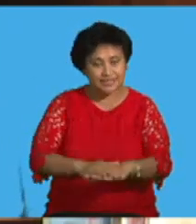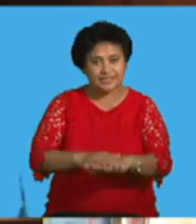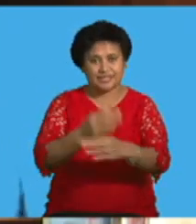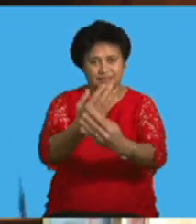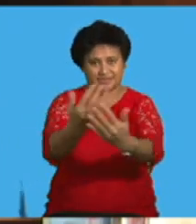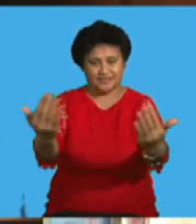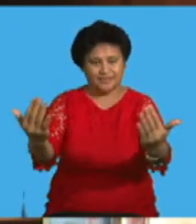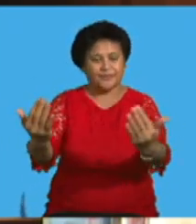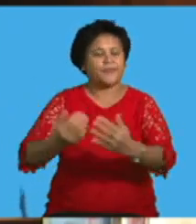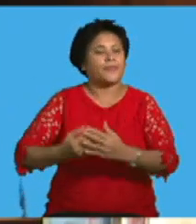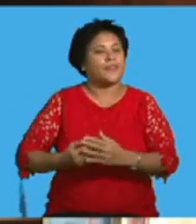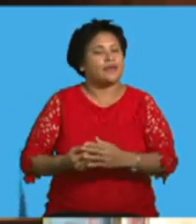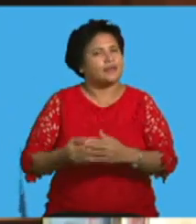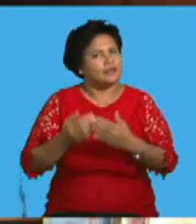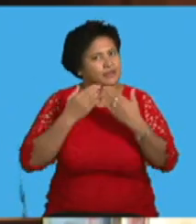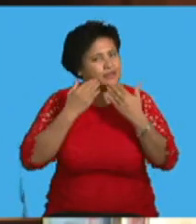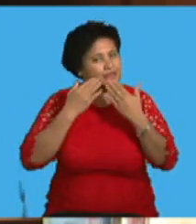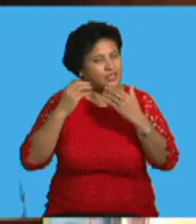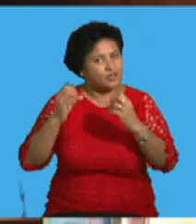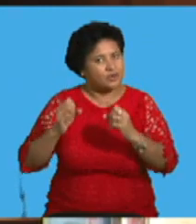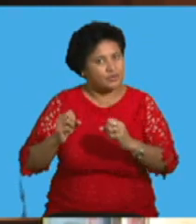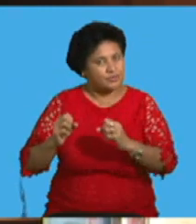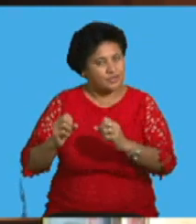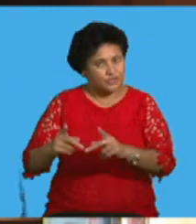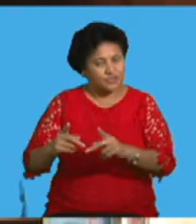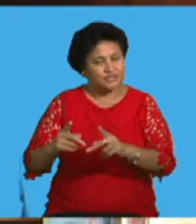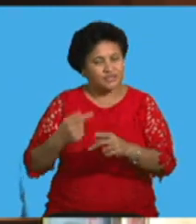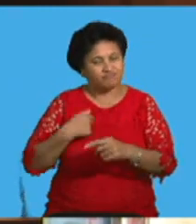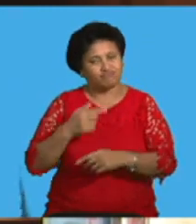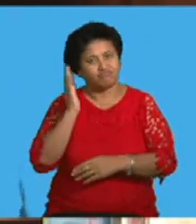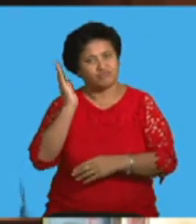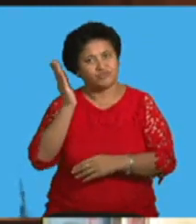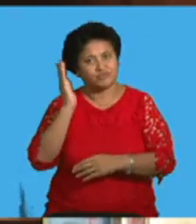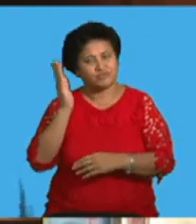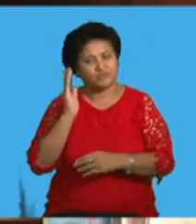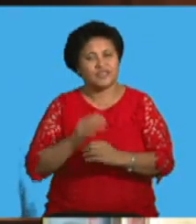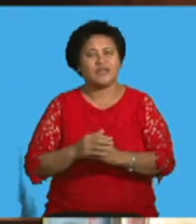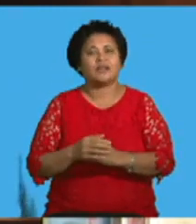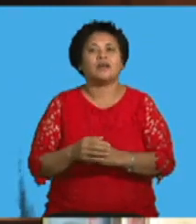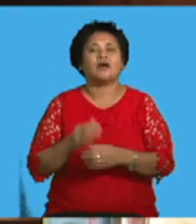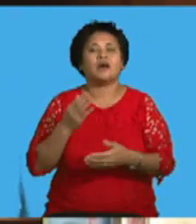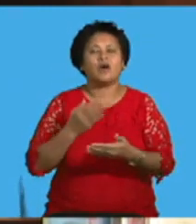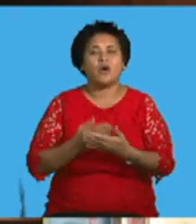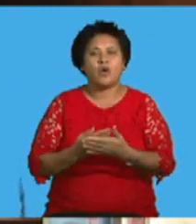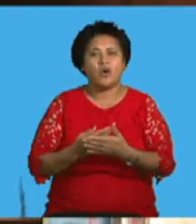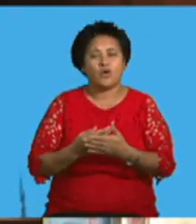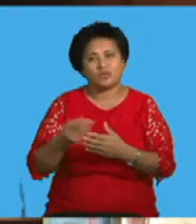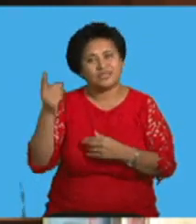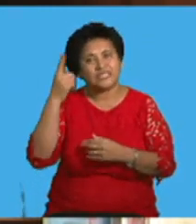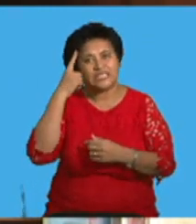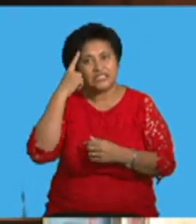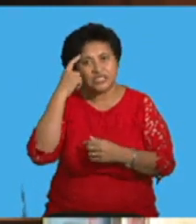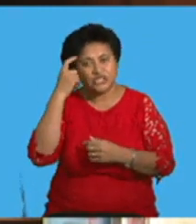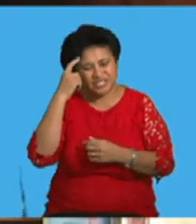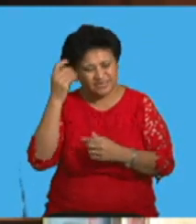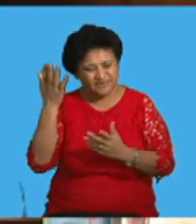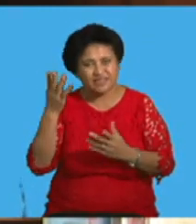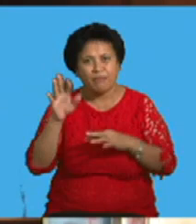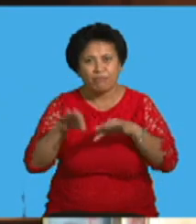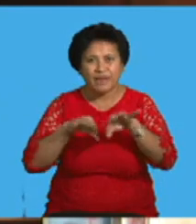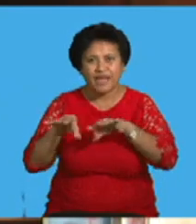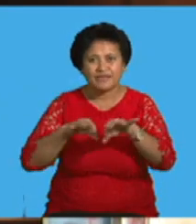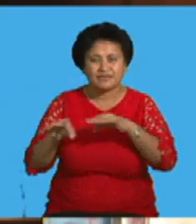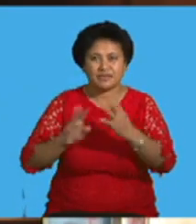Thank you for the opportunity to deliver my ministerial statement on the initiatives and programs of the